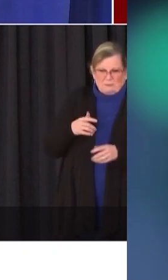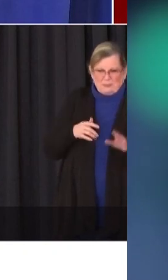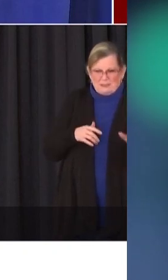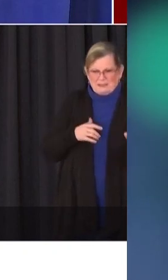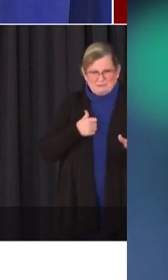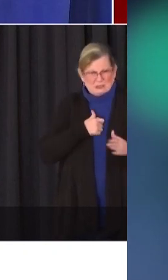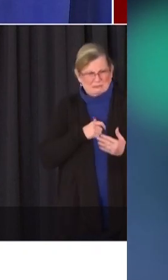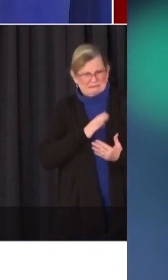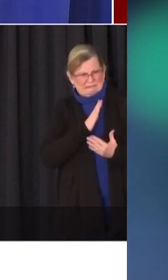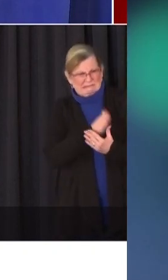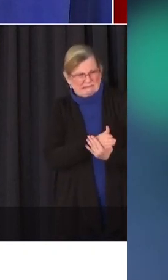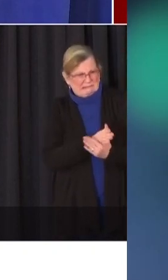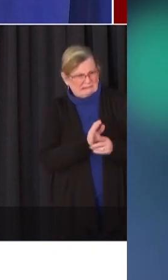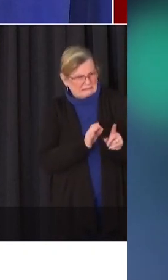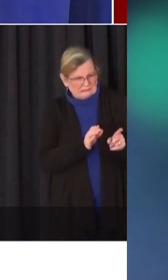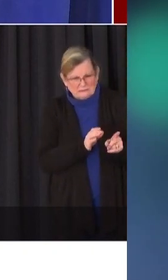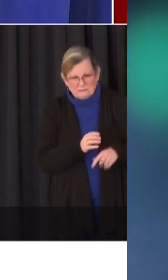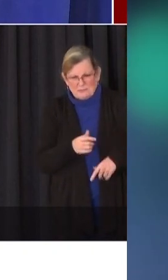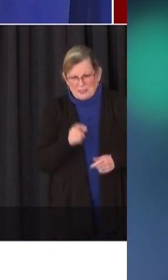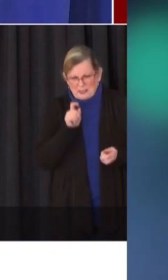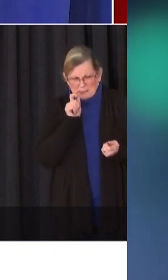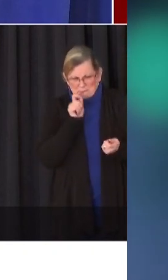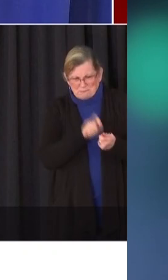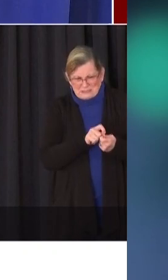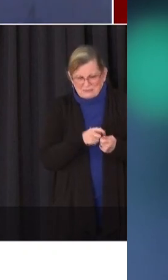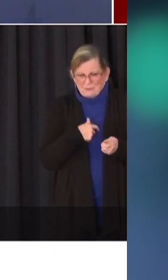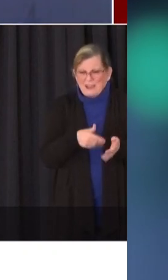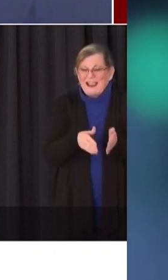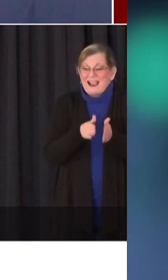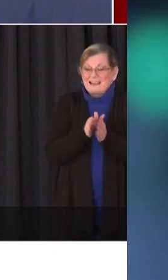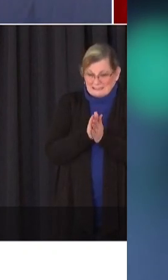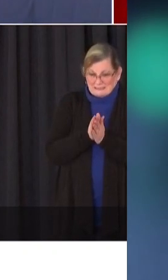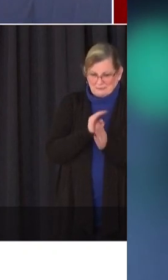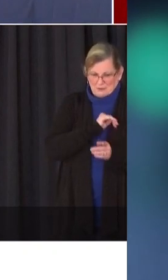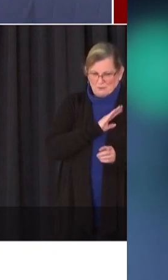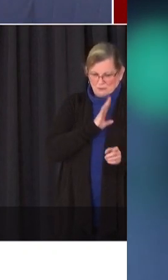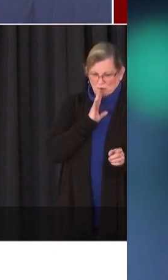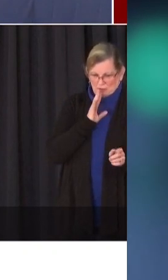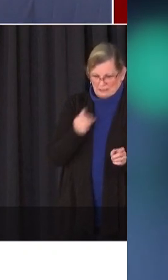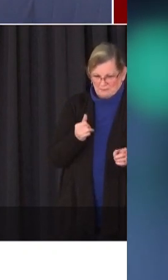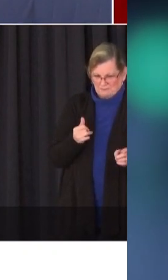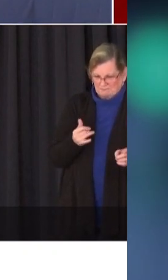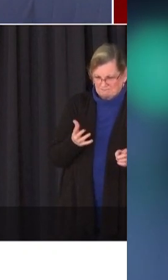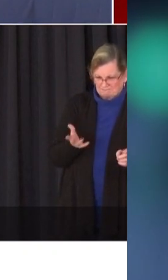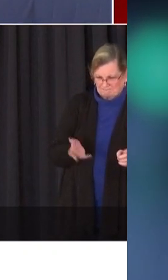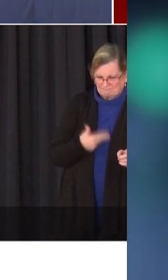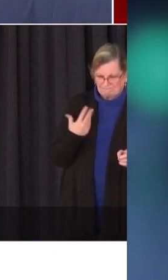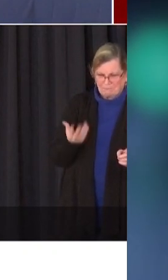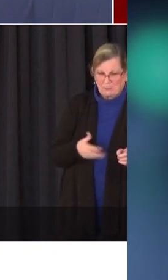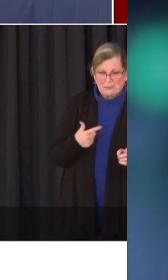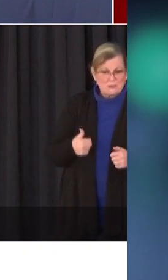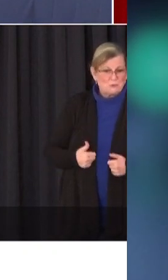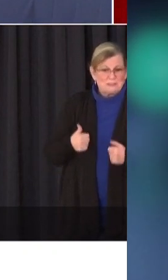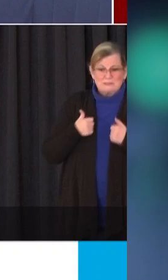D.C. police chief. Among those 68, 48 were arrested on Capitol grounds. Just